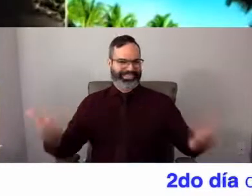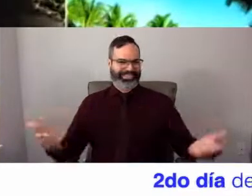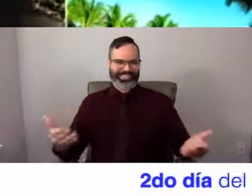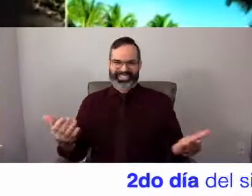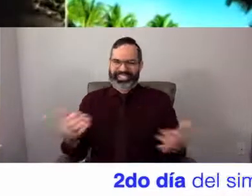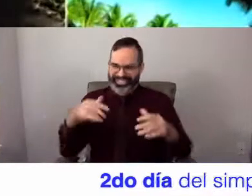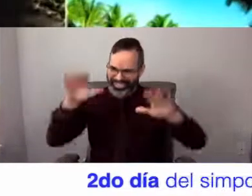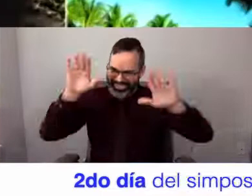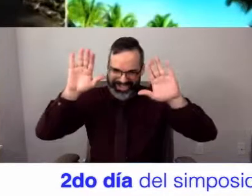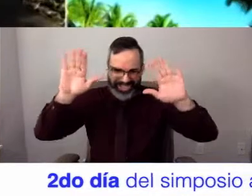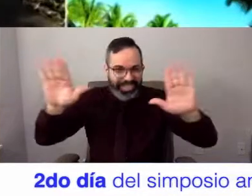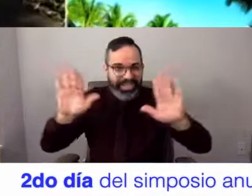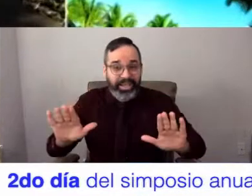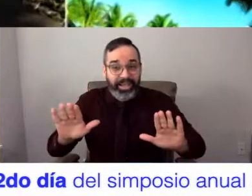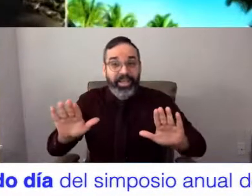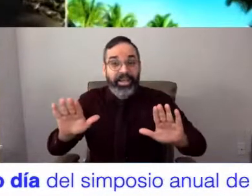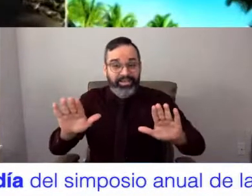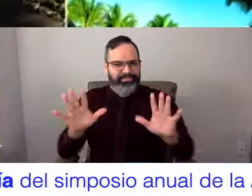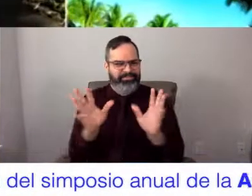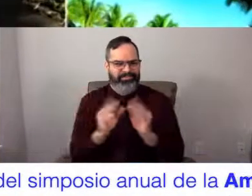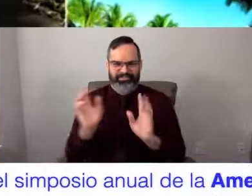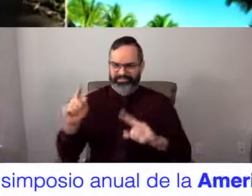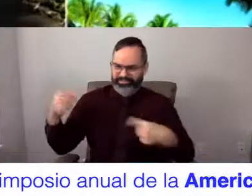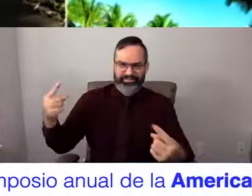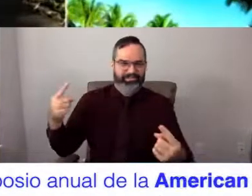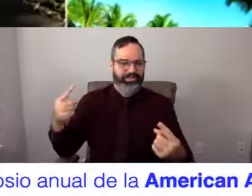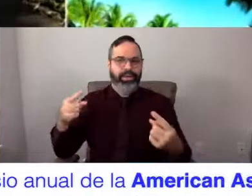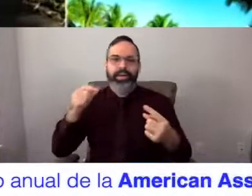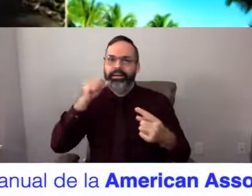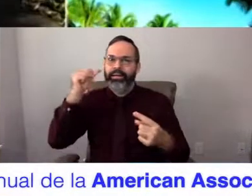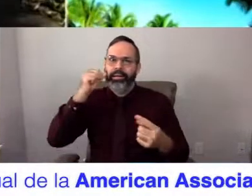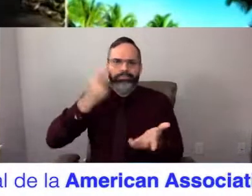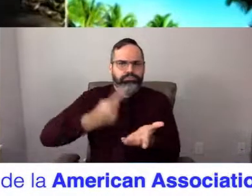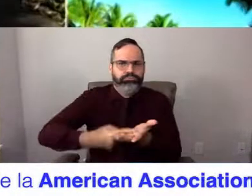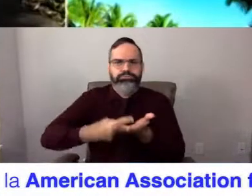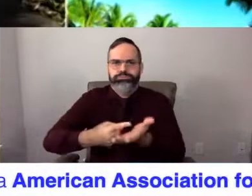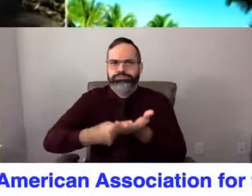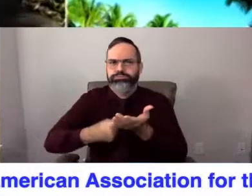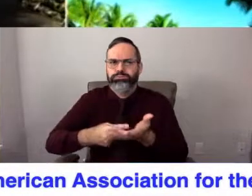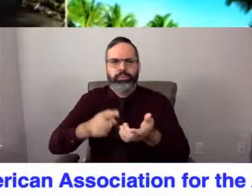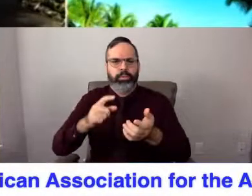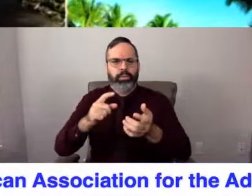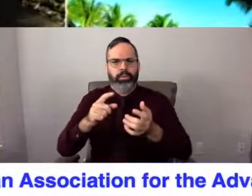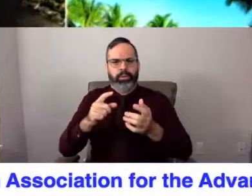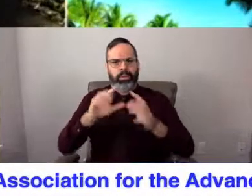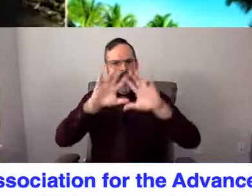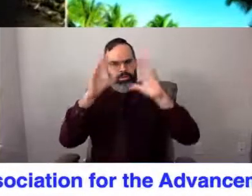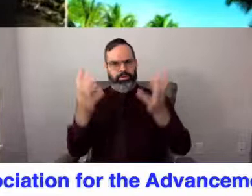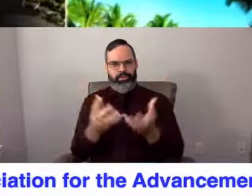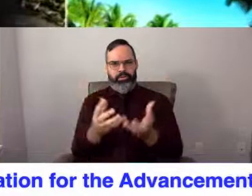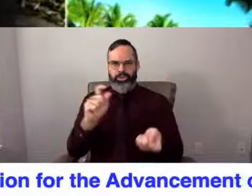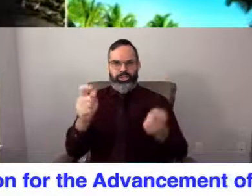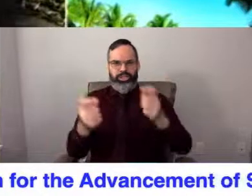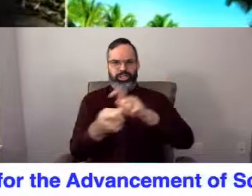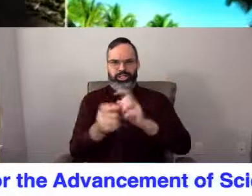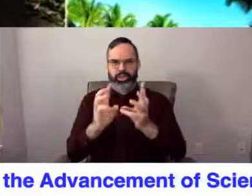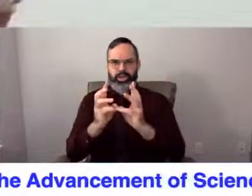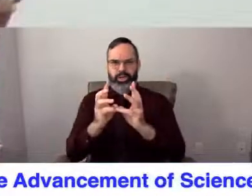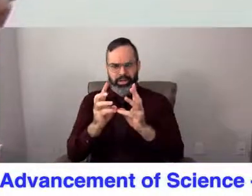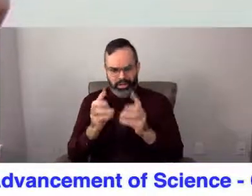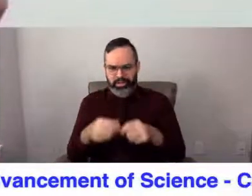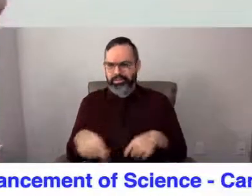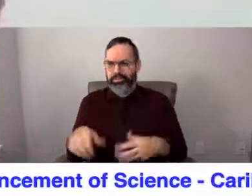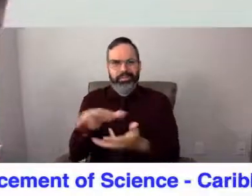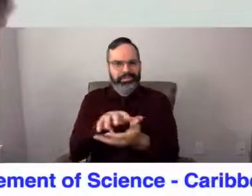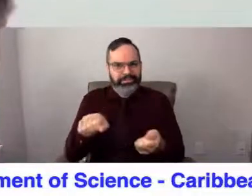wonderful conference so far. Yesterday's discussion on climate change and disaster relief and